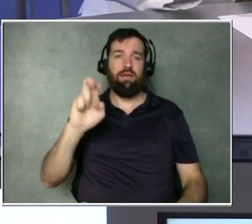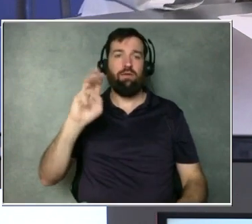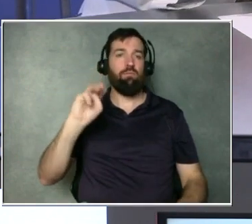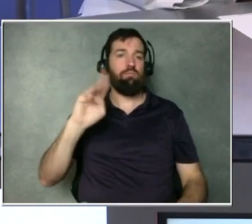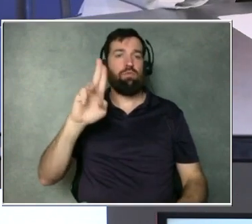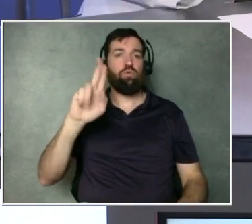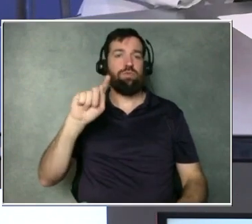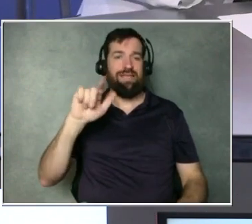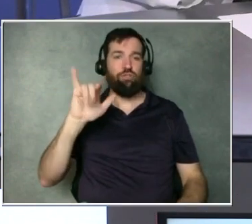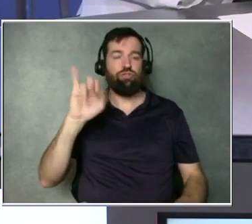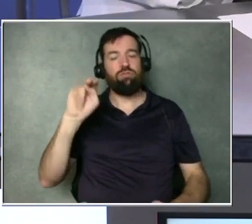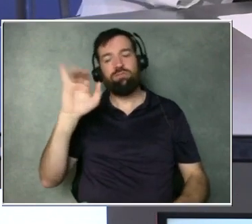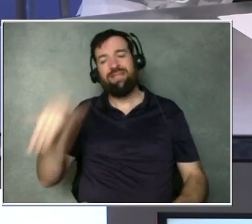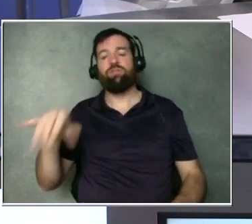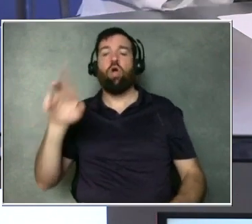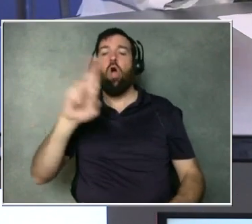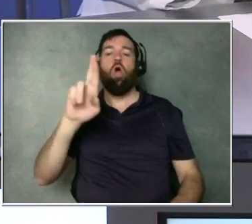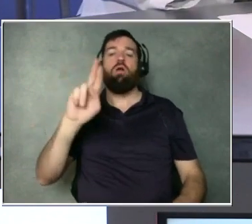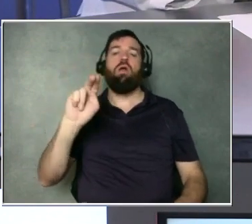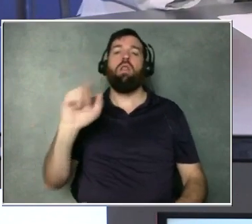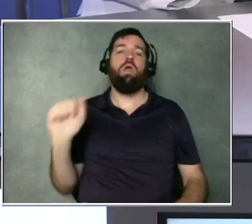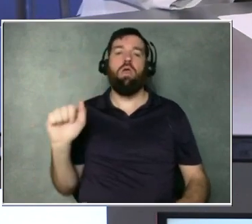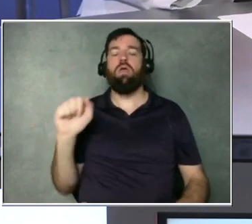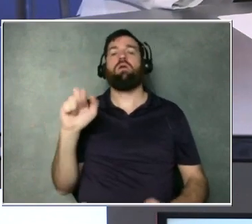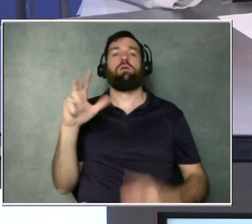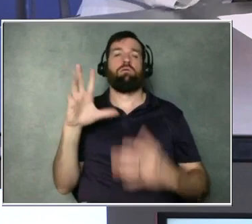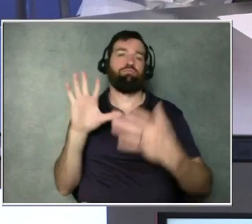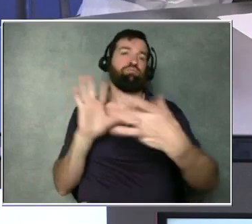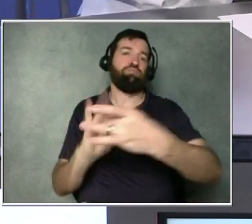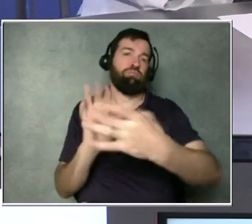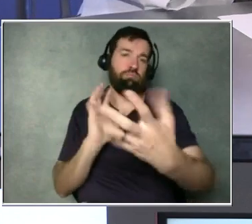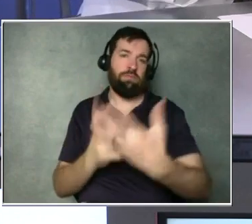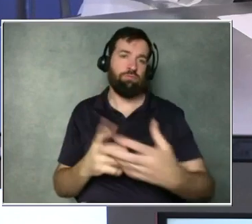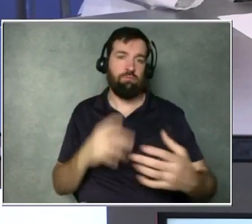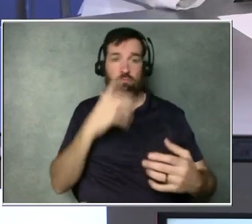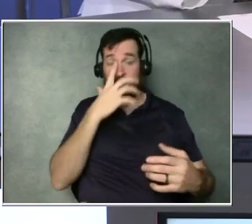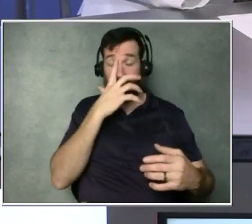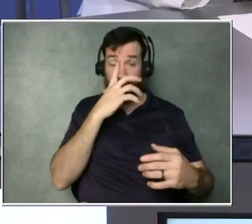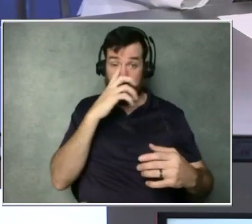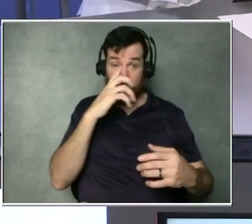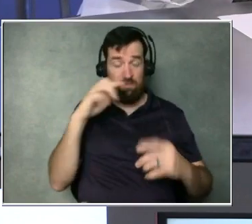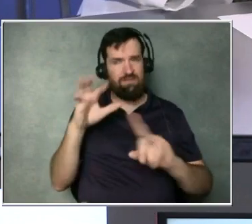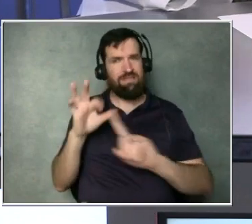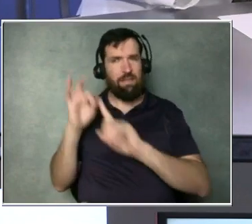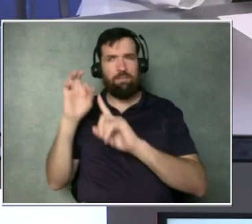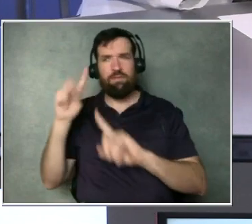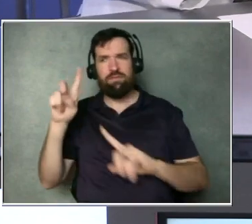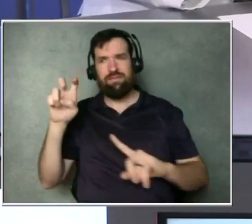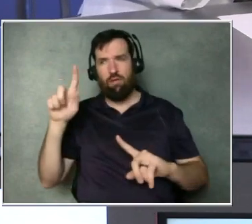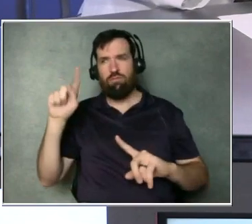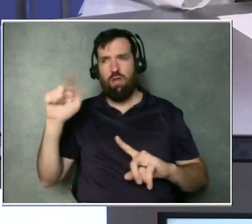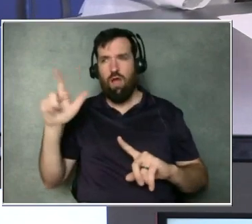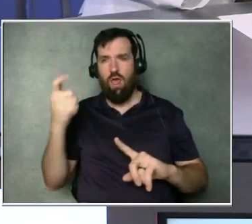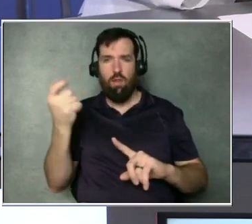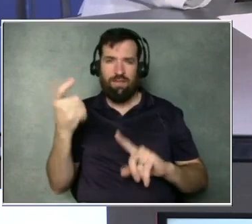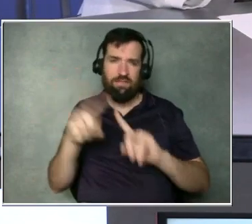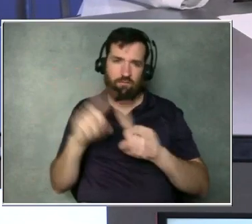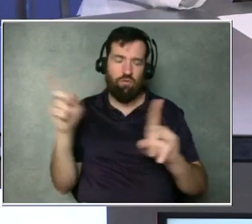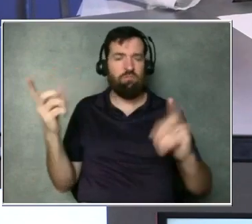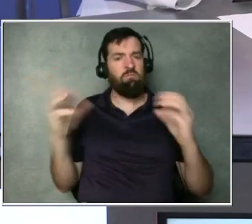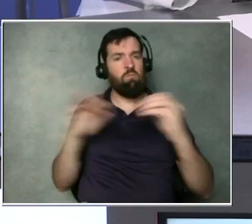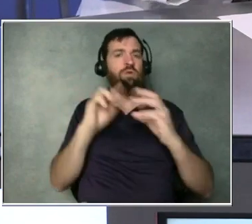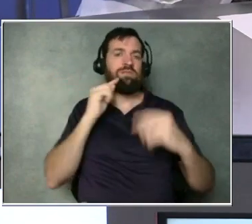mRNA vaccines are made to. However, what we have also seen, really, besides Delta, which was a little bit different, maybe caused a little bit more severe